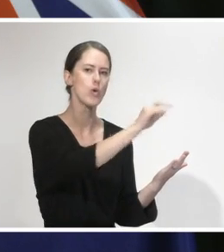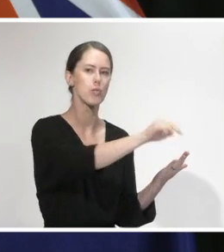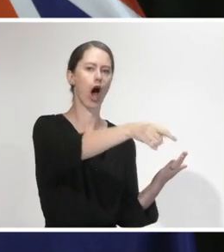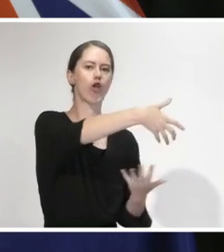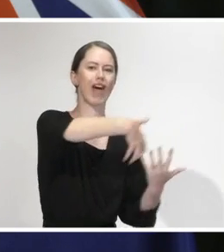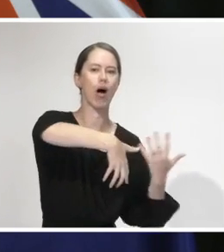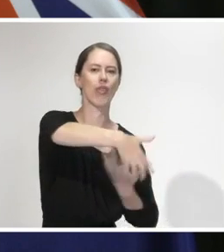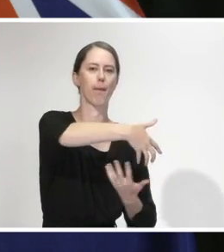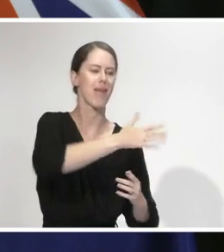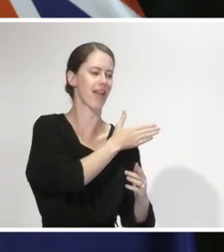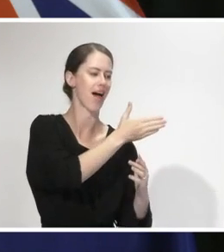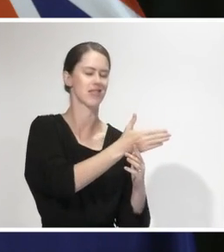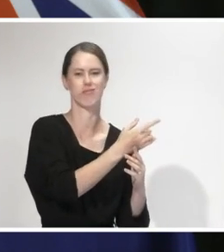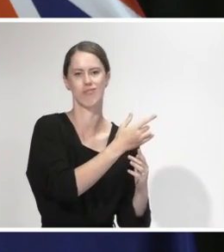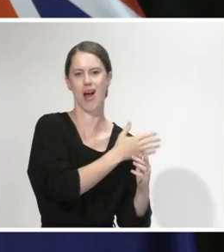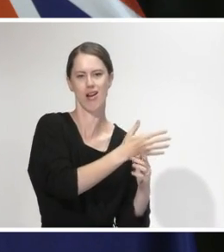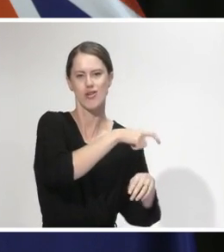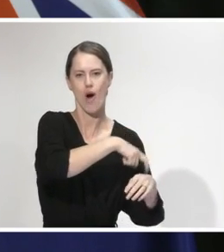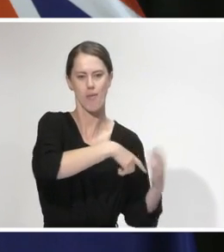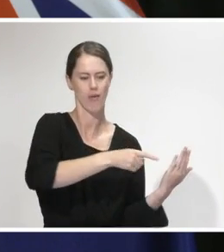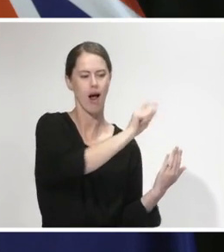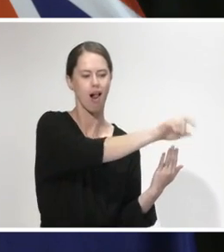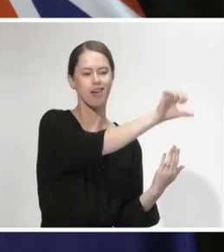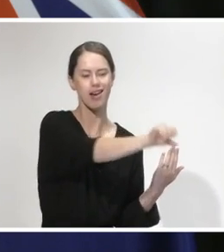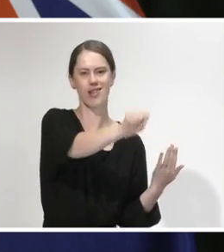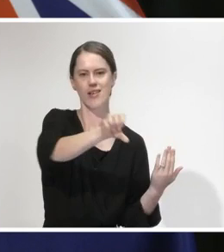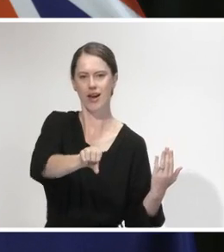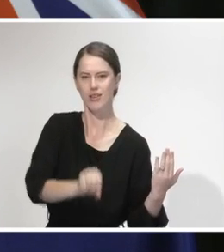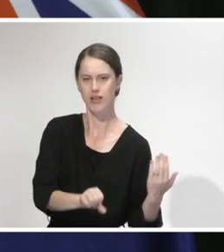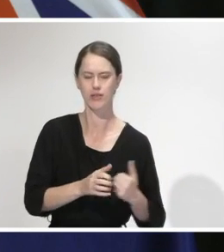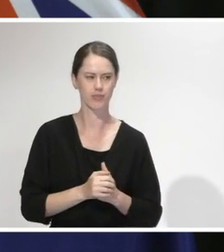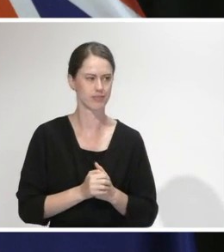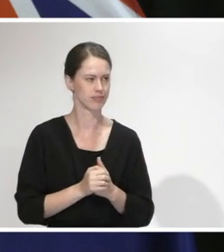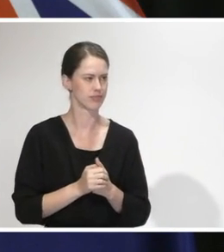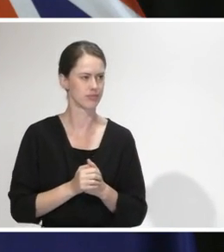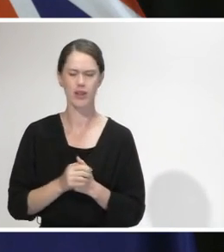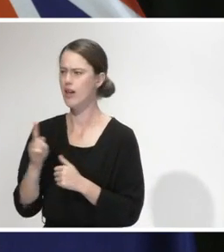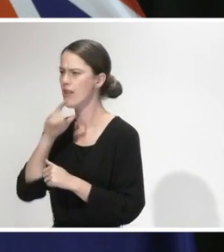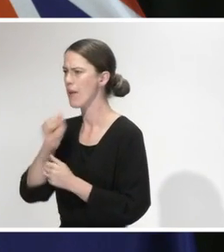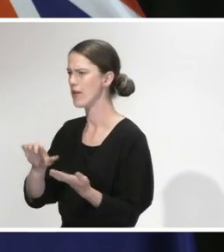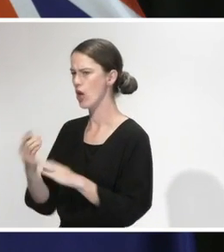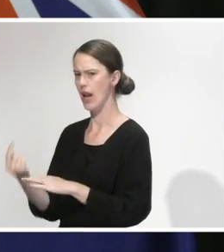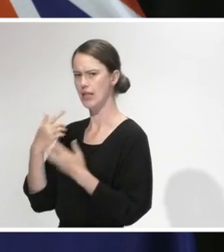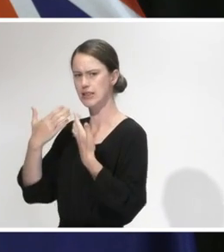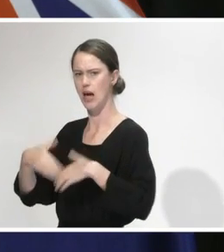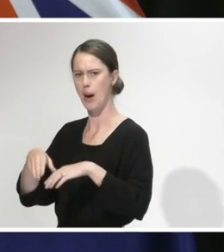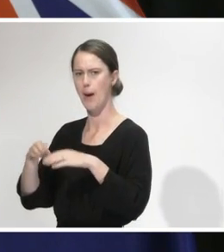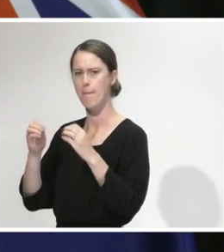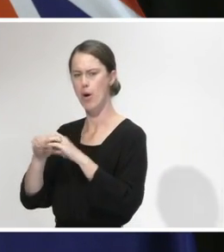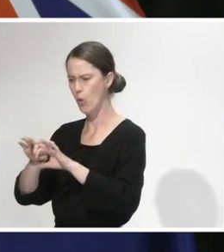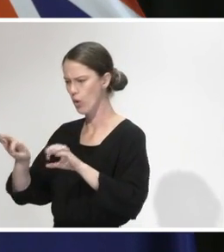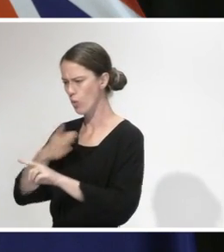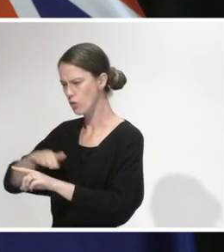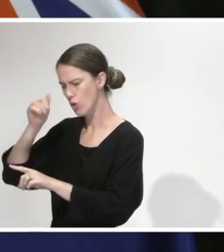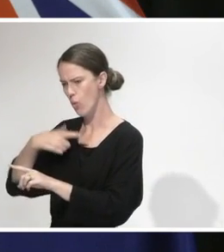have been close to during the infectious period. We've been told. The man who died died last night at Burwood want to know why